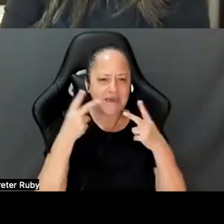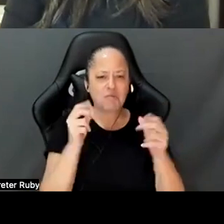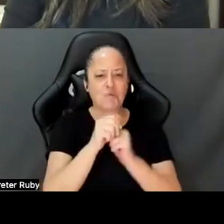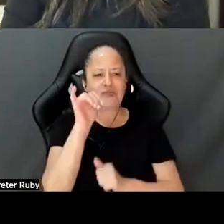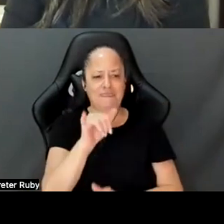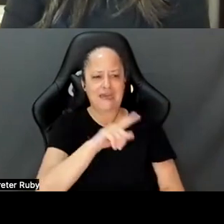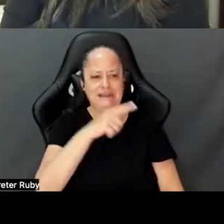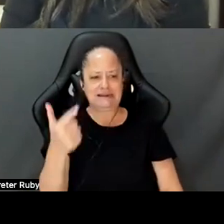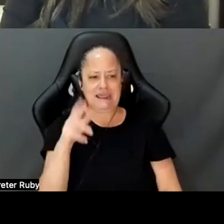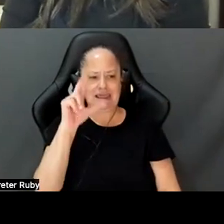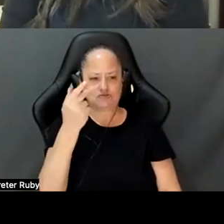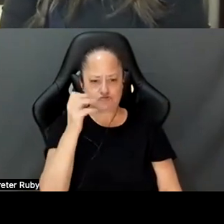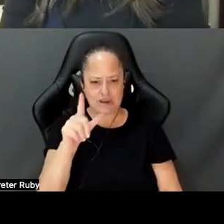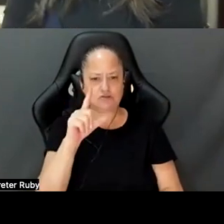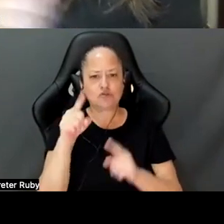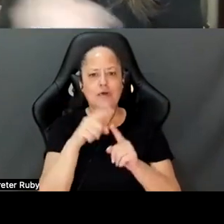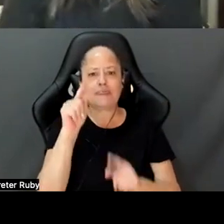next, Rachel, and then we'll go to Topa.